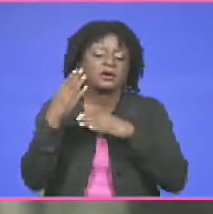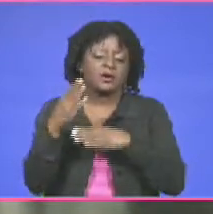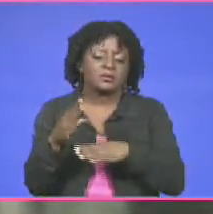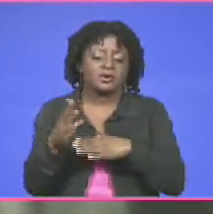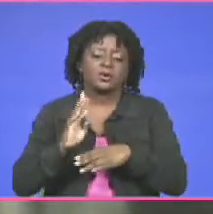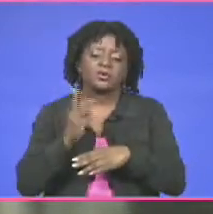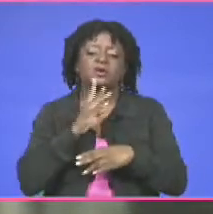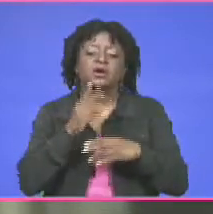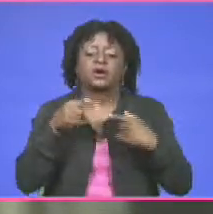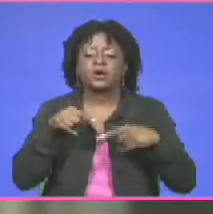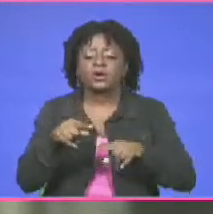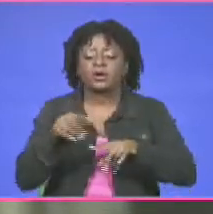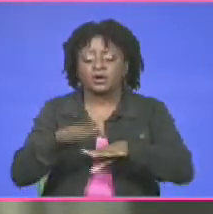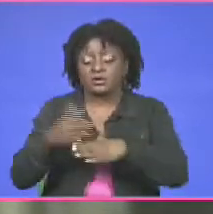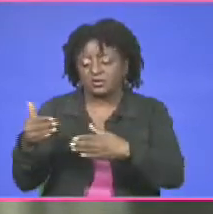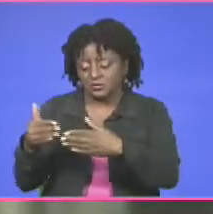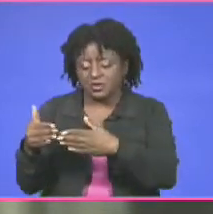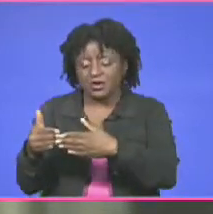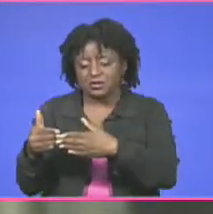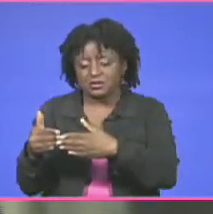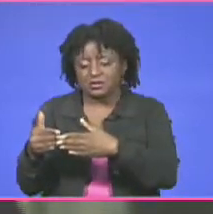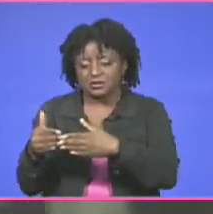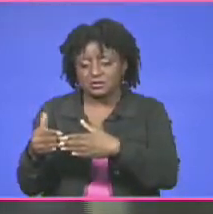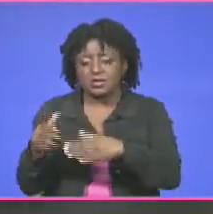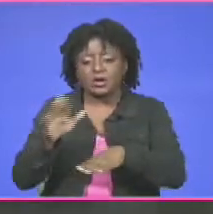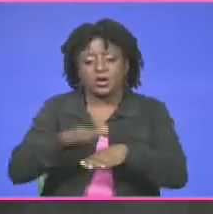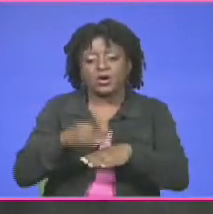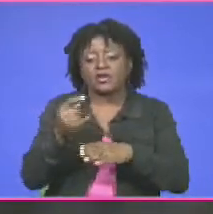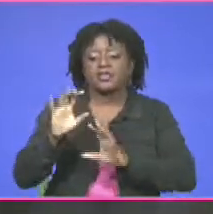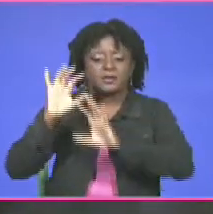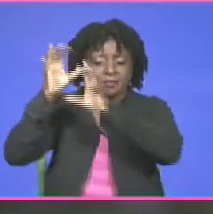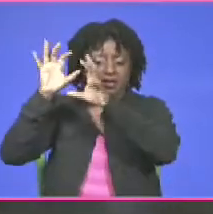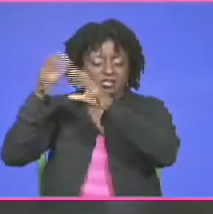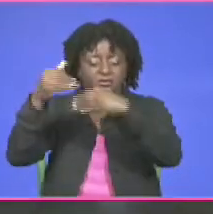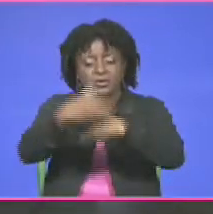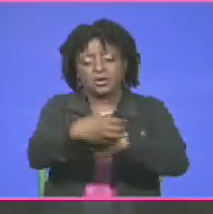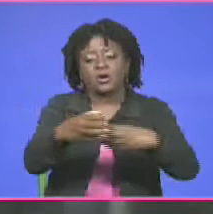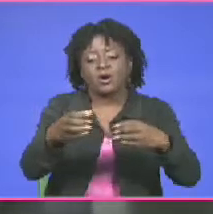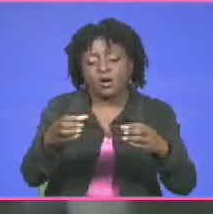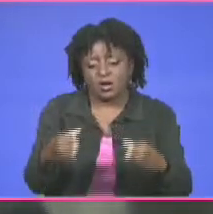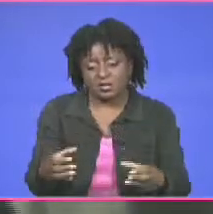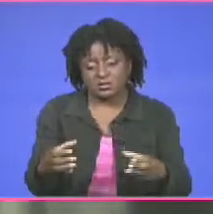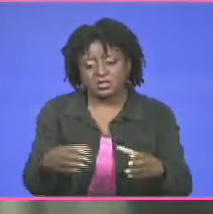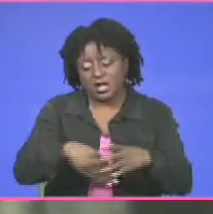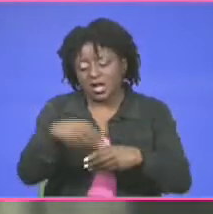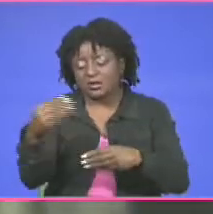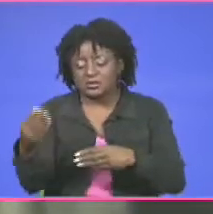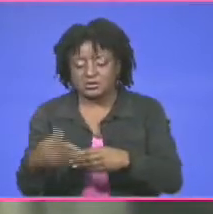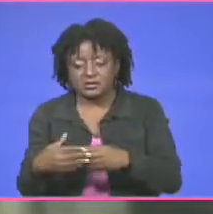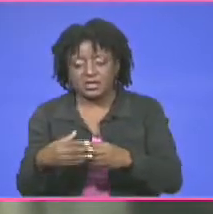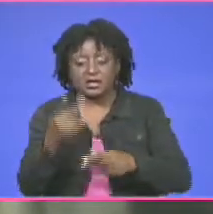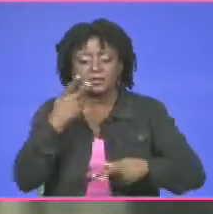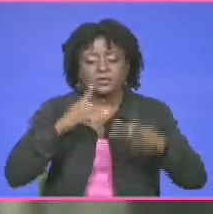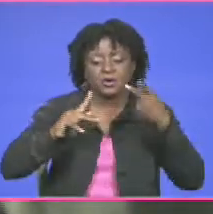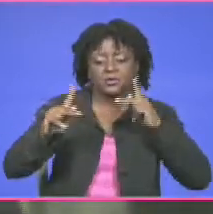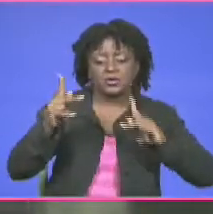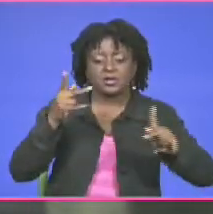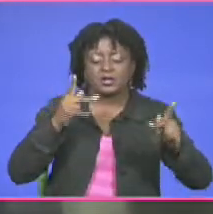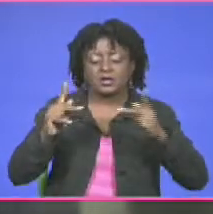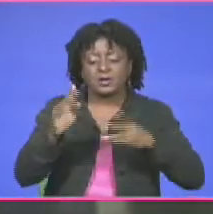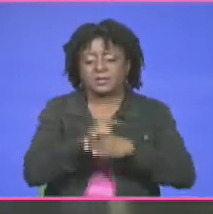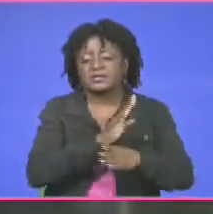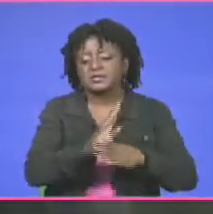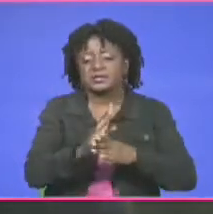We're going on the blocks, Madam President, on the basketball courts, outside popular business